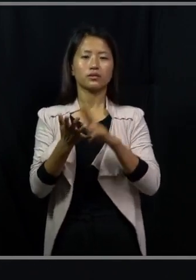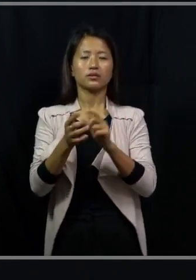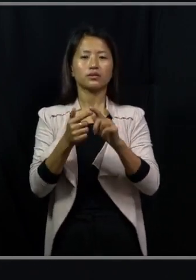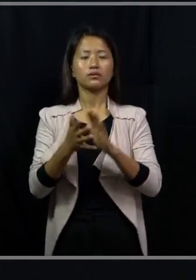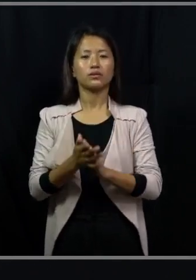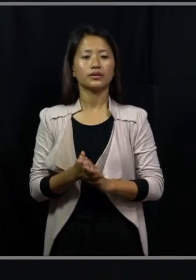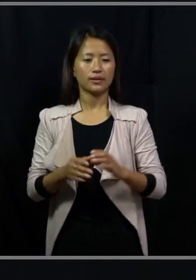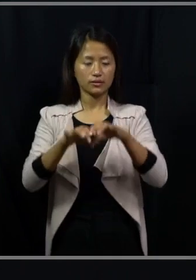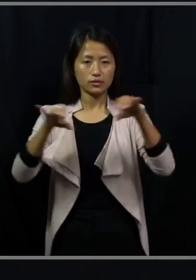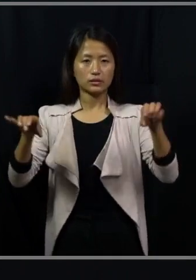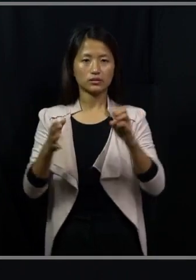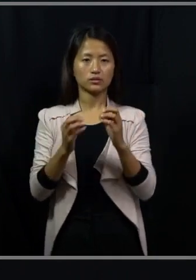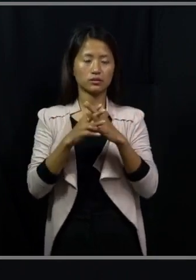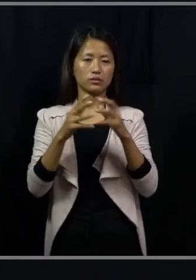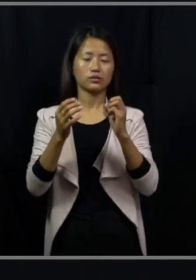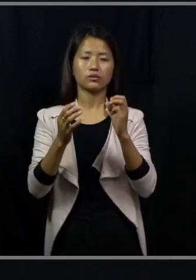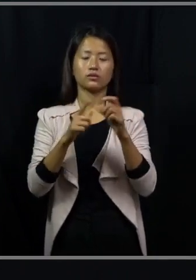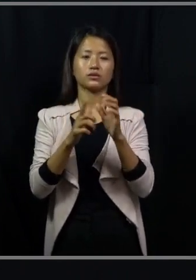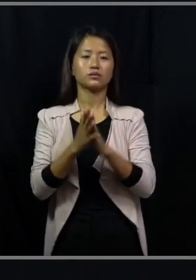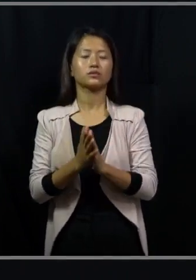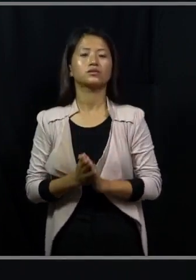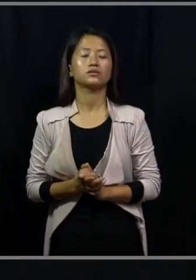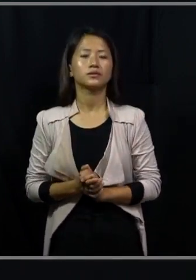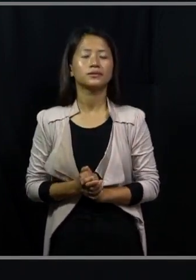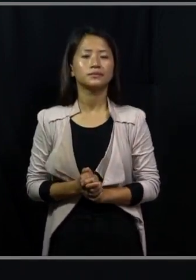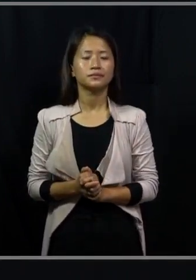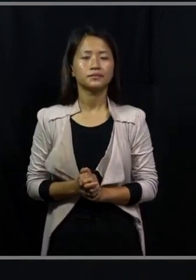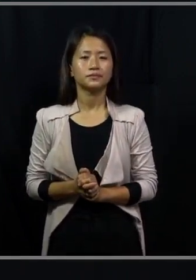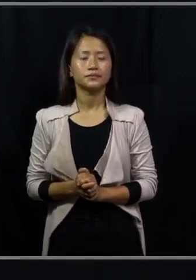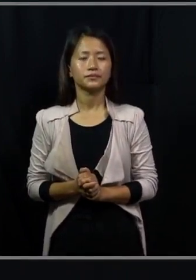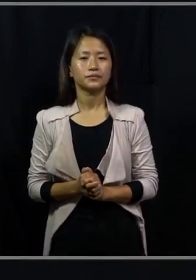And the king Zimrilin,